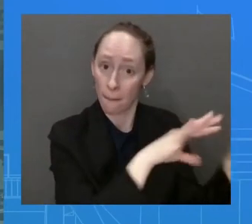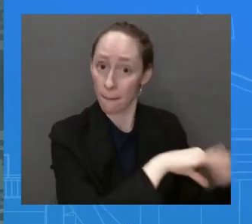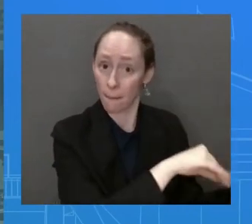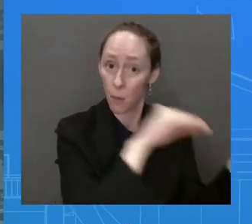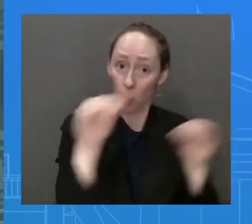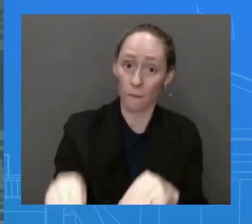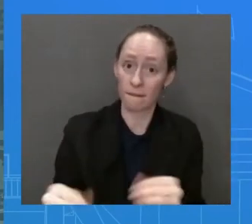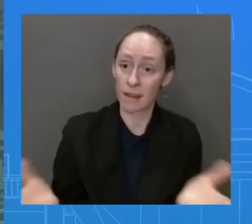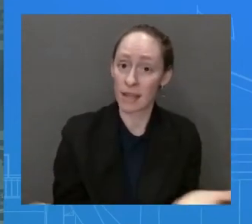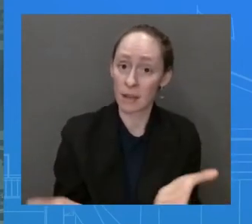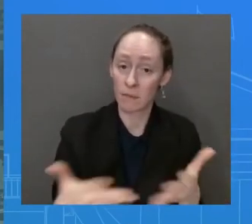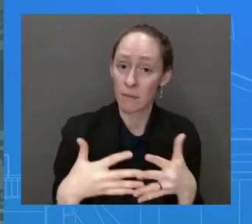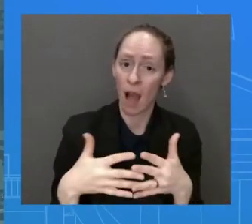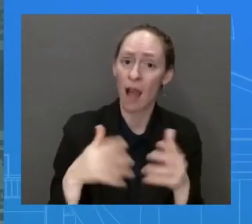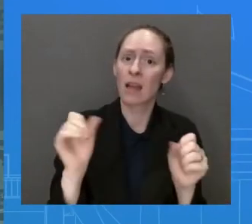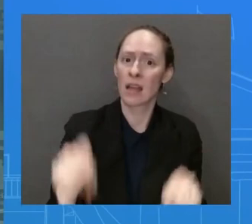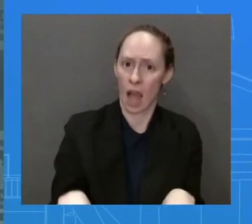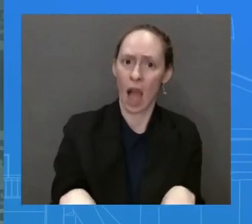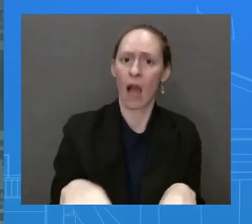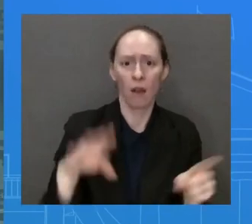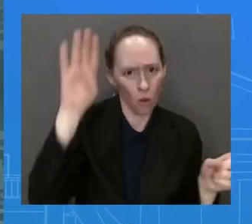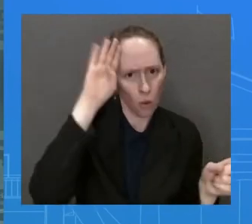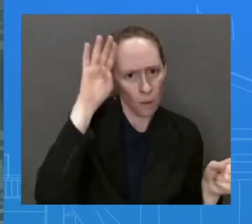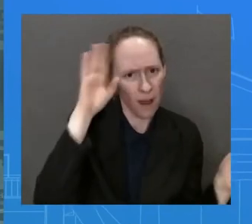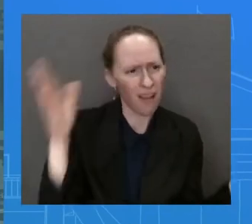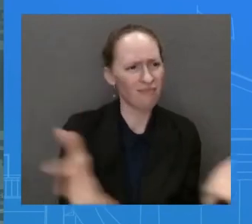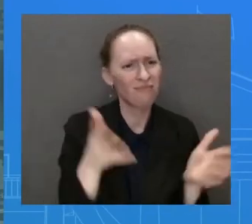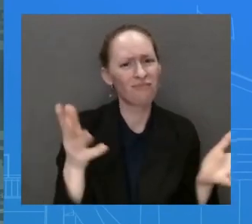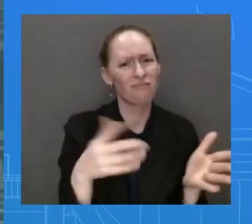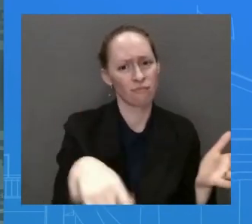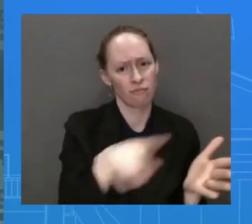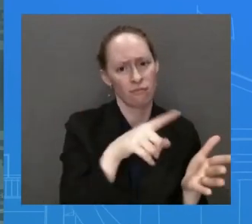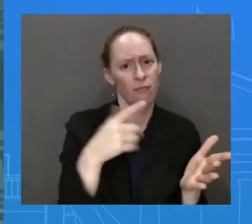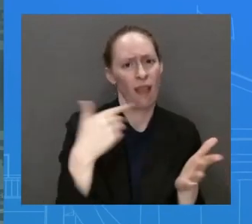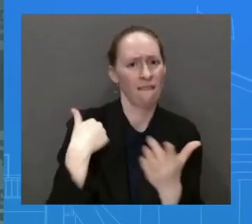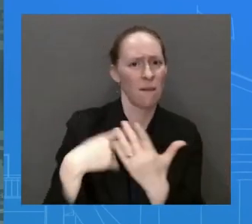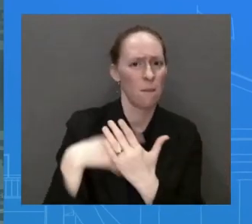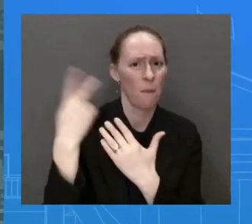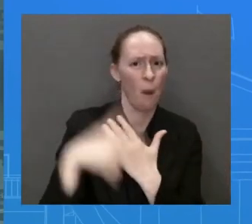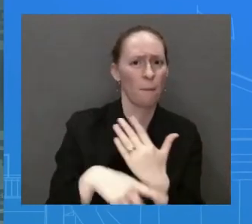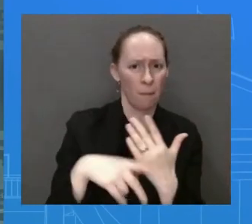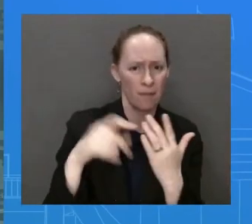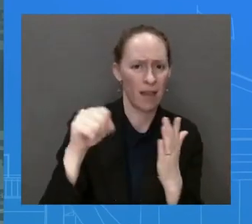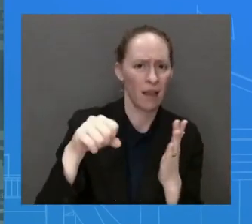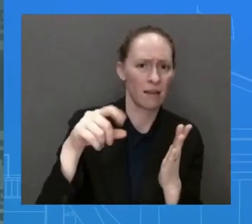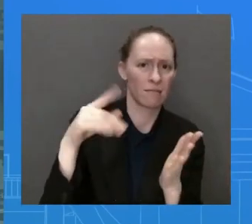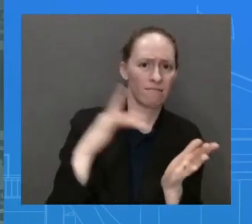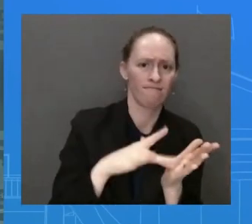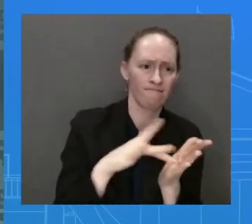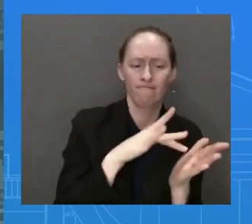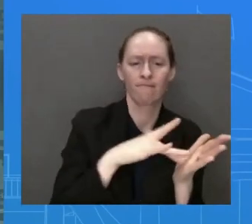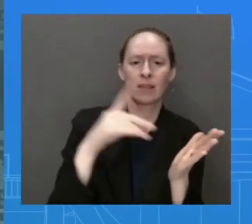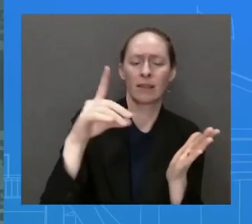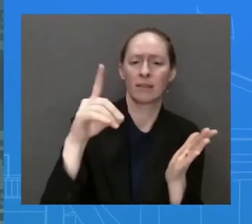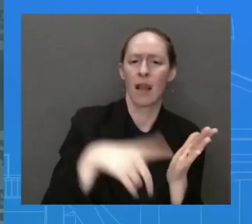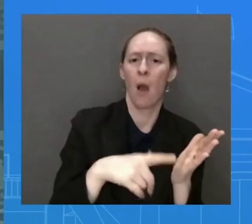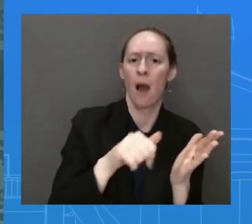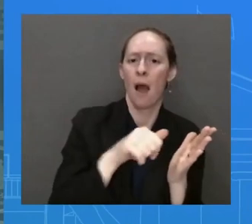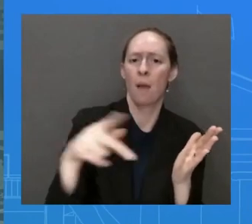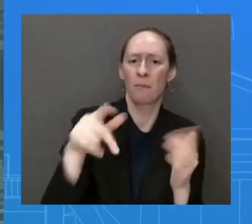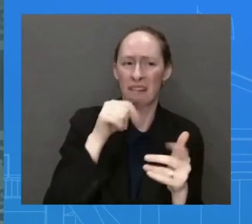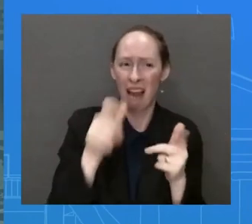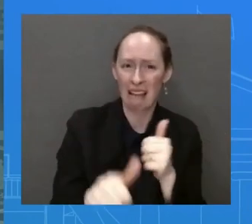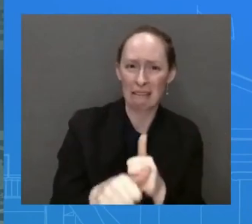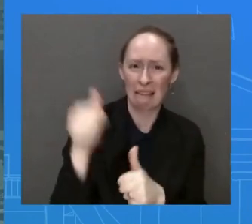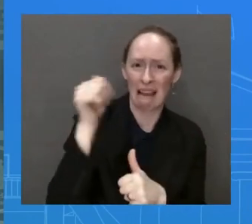at the hands of human strugglers. And you heard that directly from this president just a couple of days ago on the world stage in